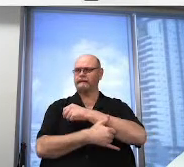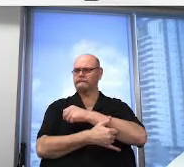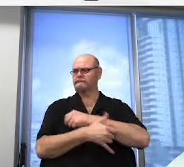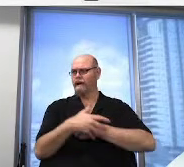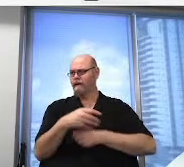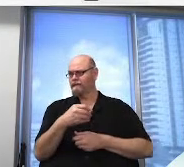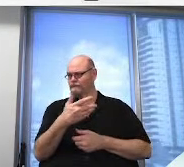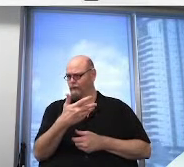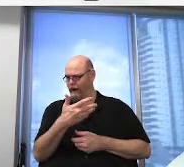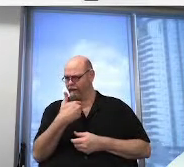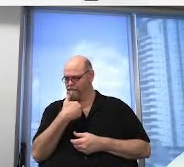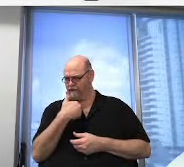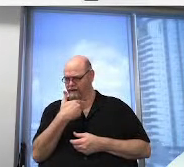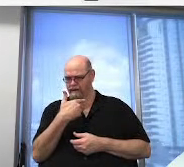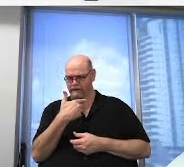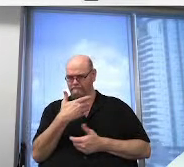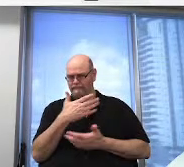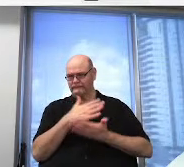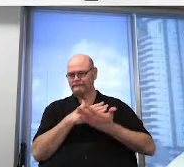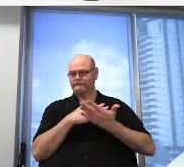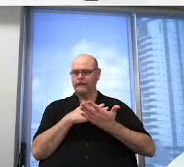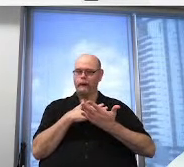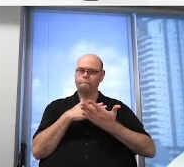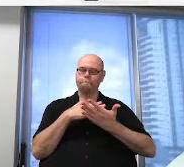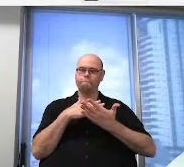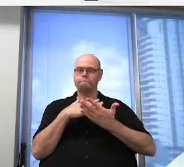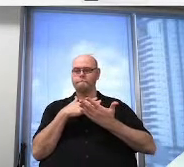maybe reservation on